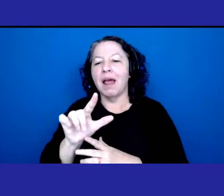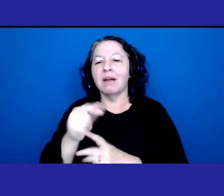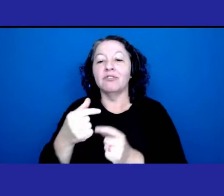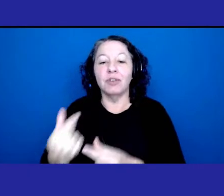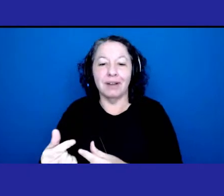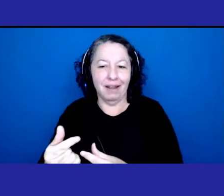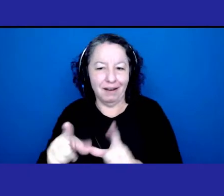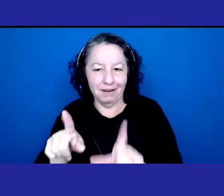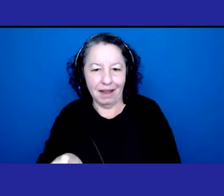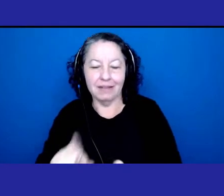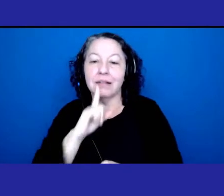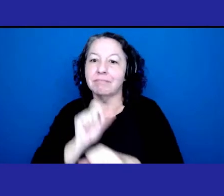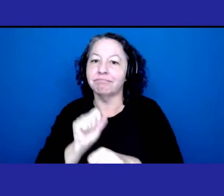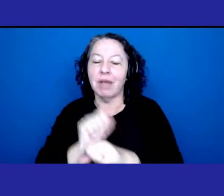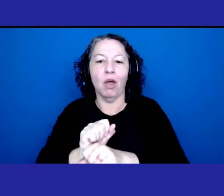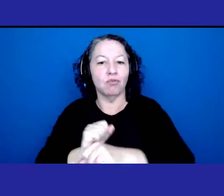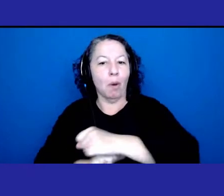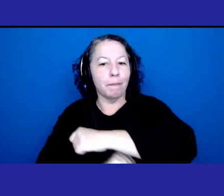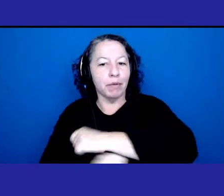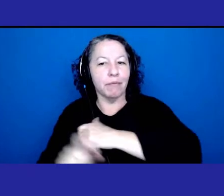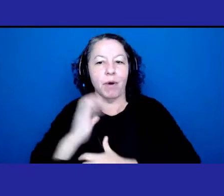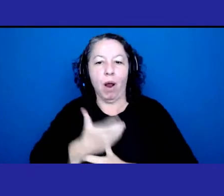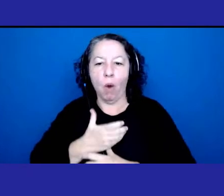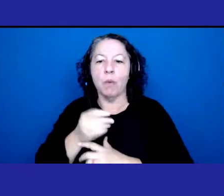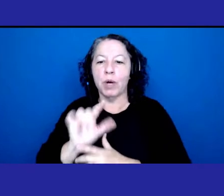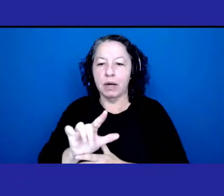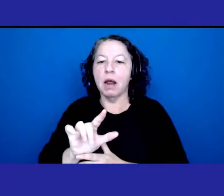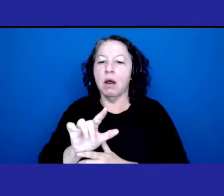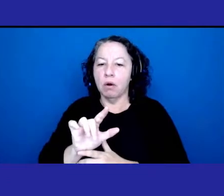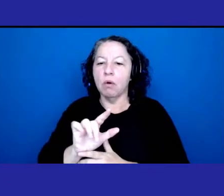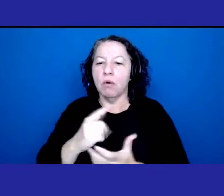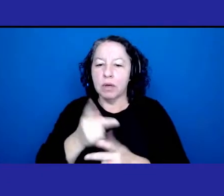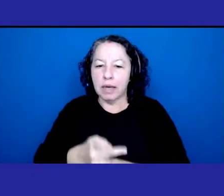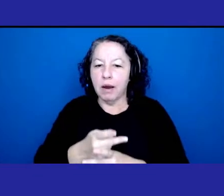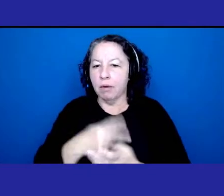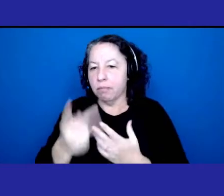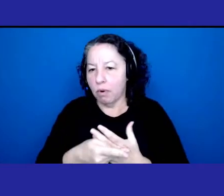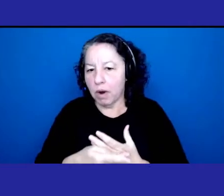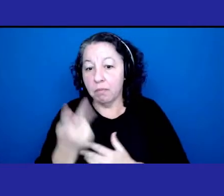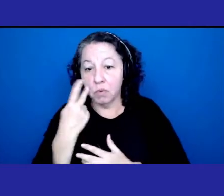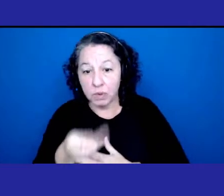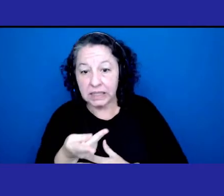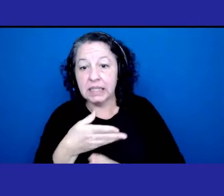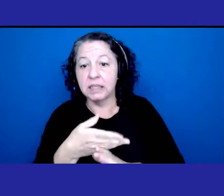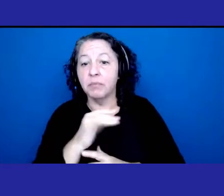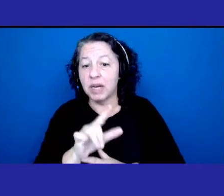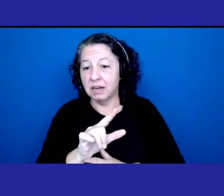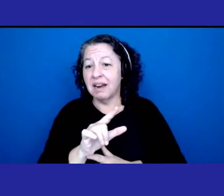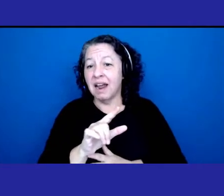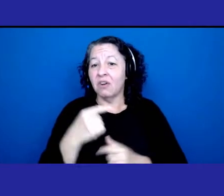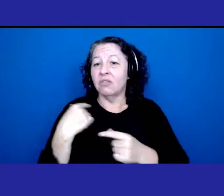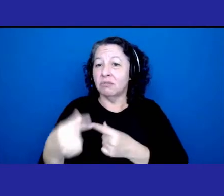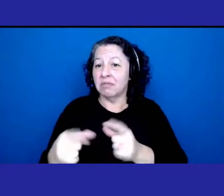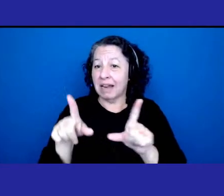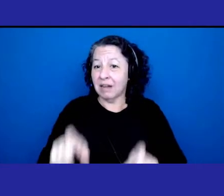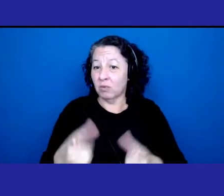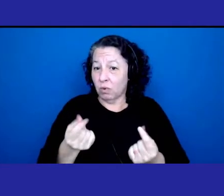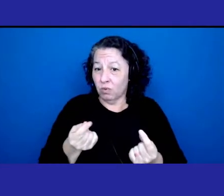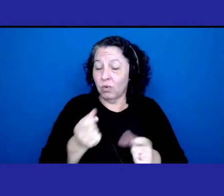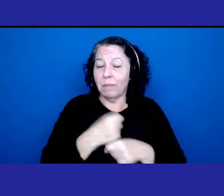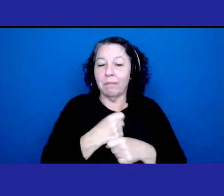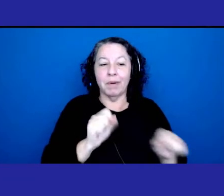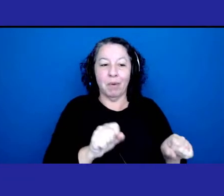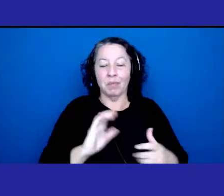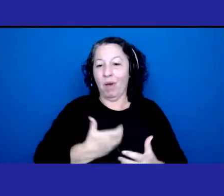care program. And you see these tests, these prenatal genetic tests, enable our providers